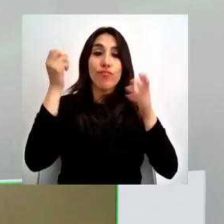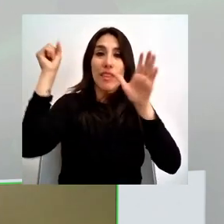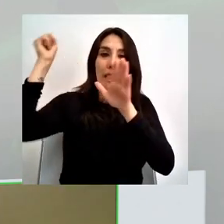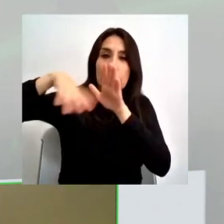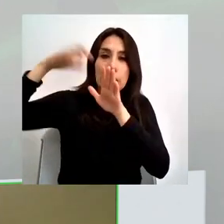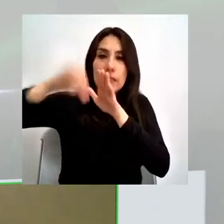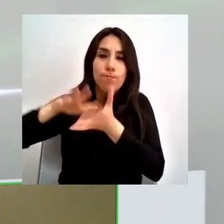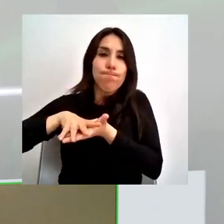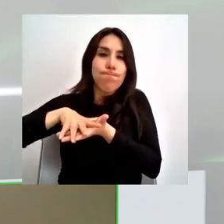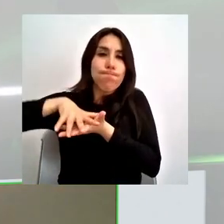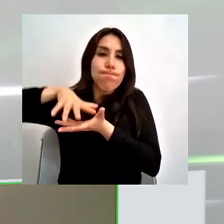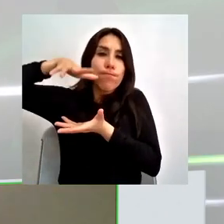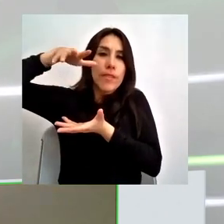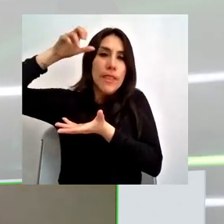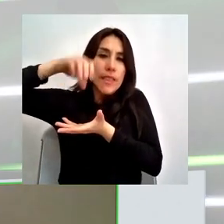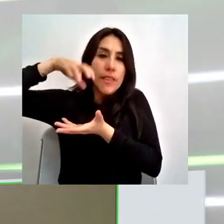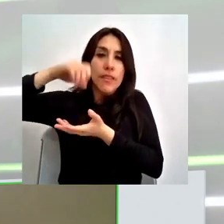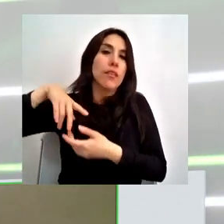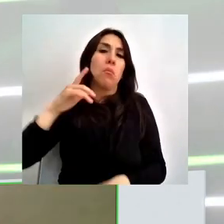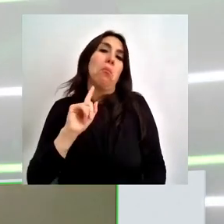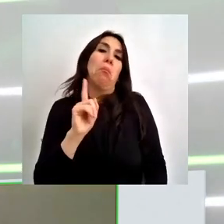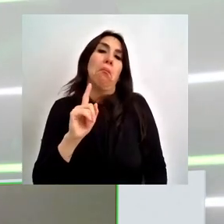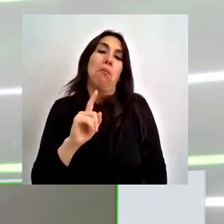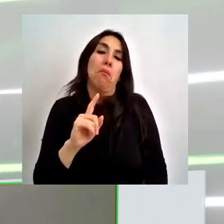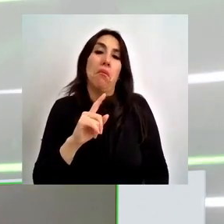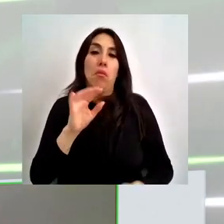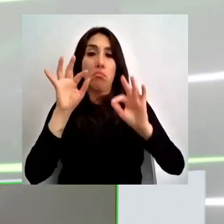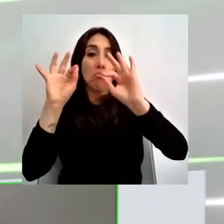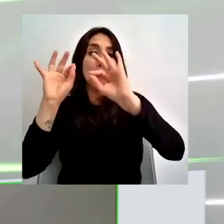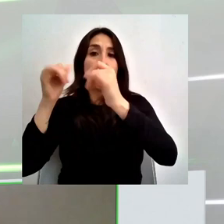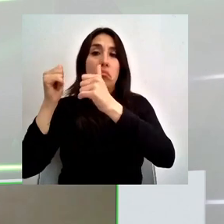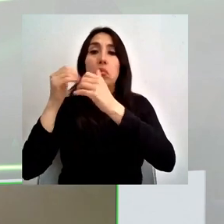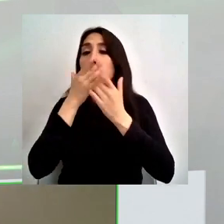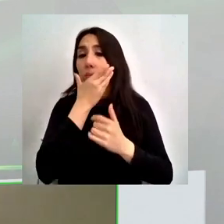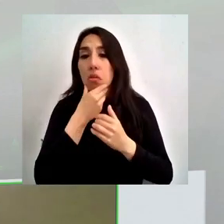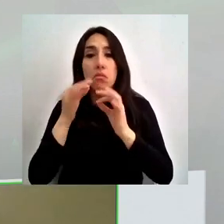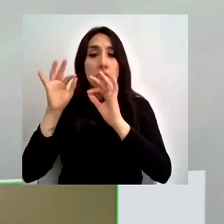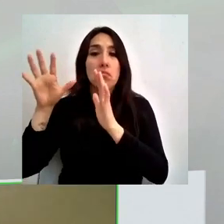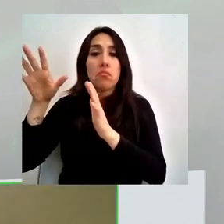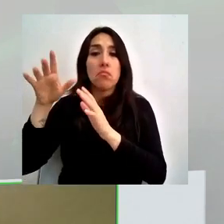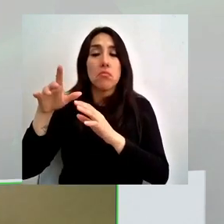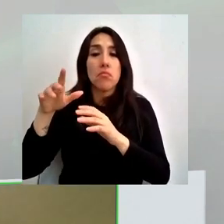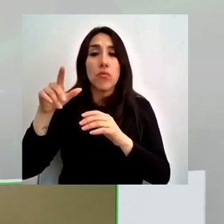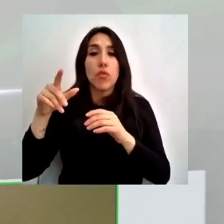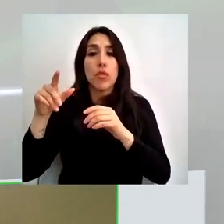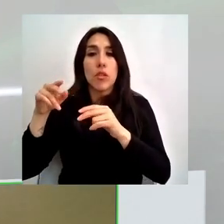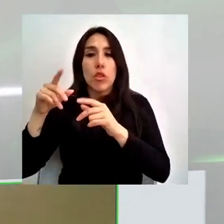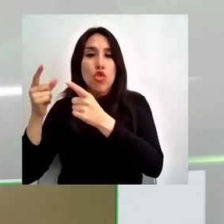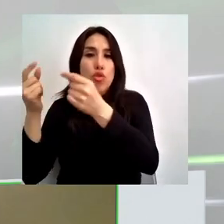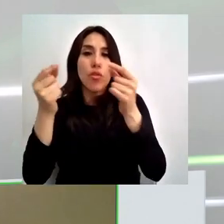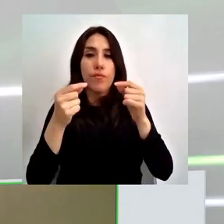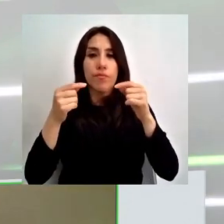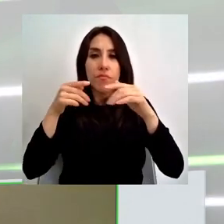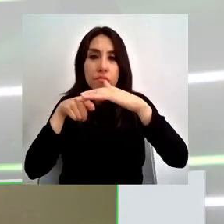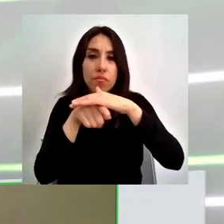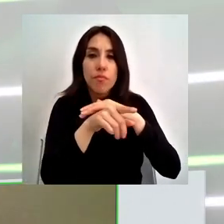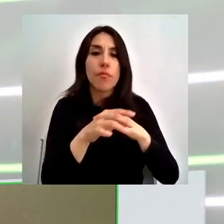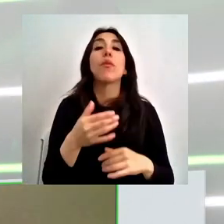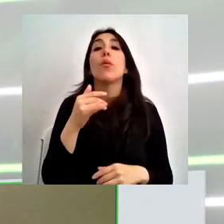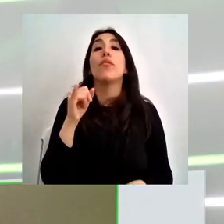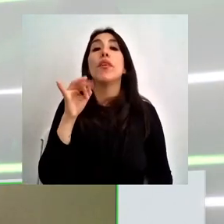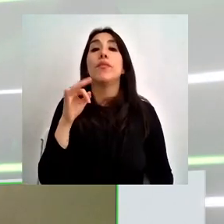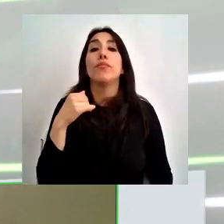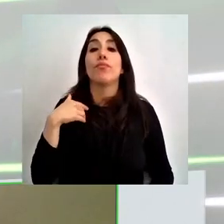accessible. And again, we have found that when the workplace is made accessible for persons with disabilities, in so many